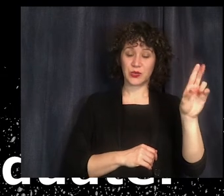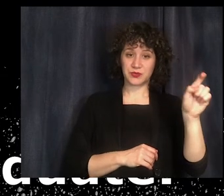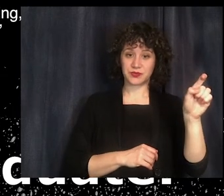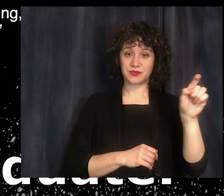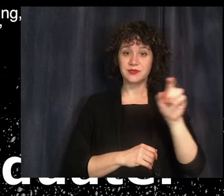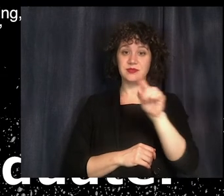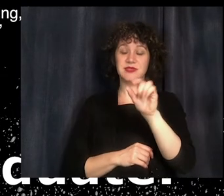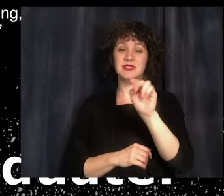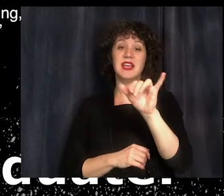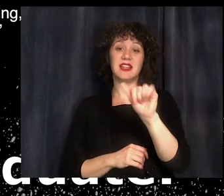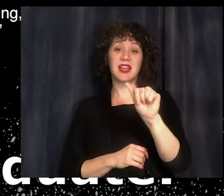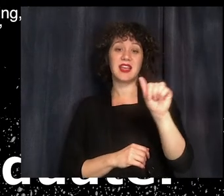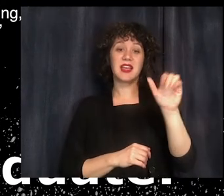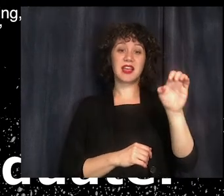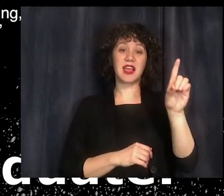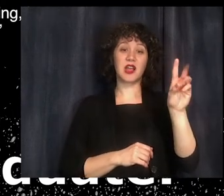Zanya Codwell.